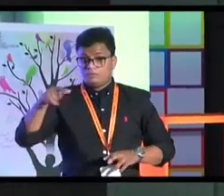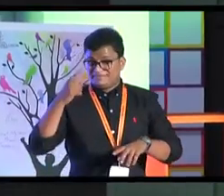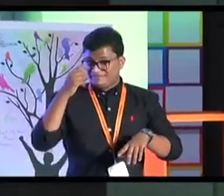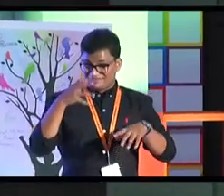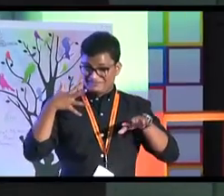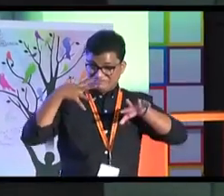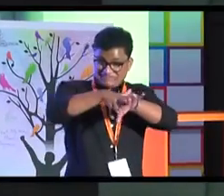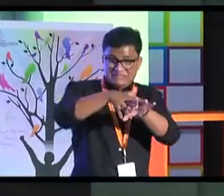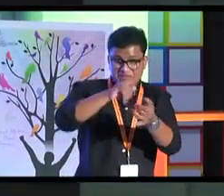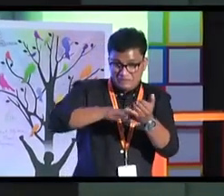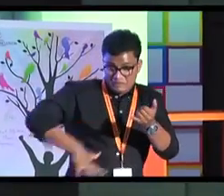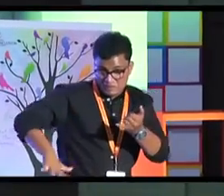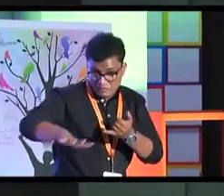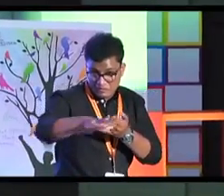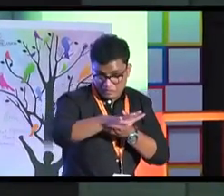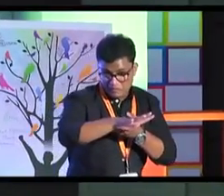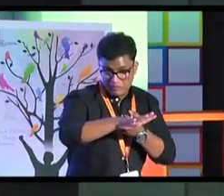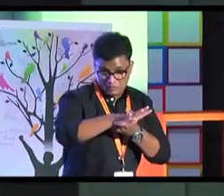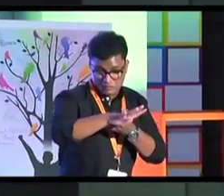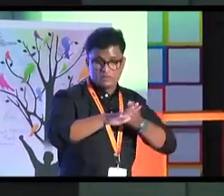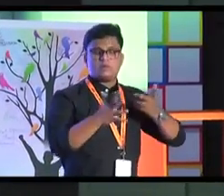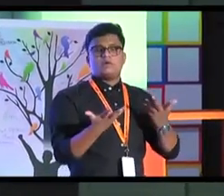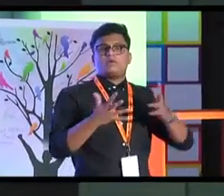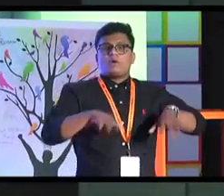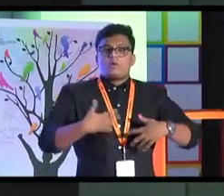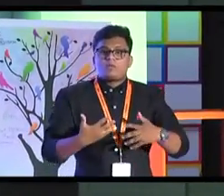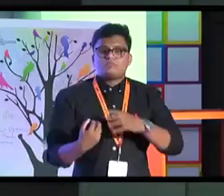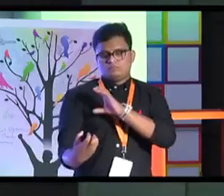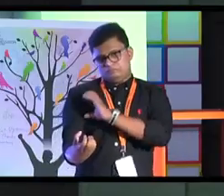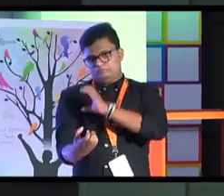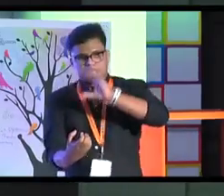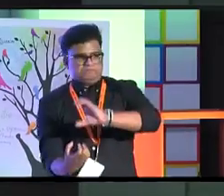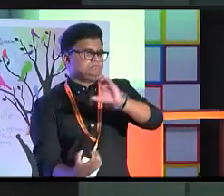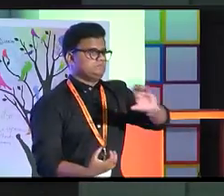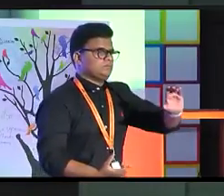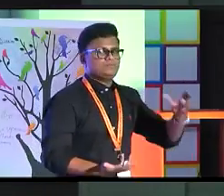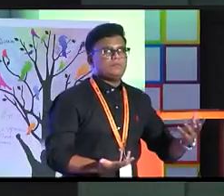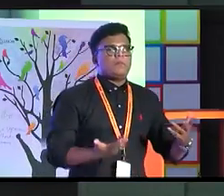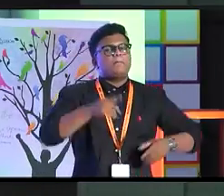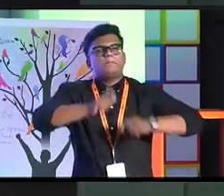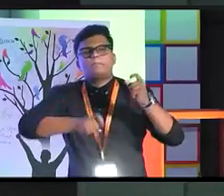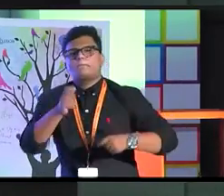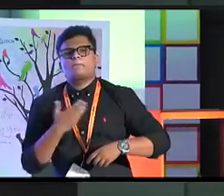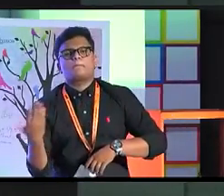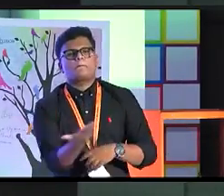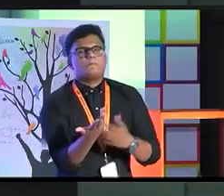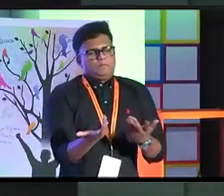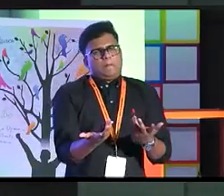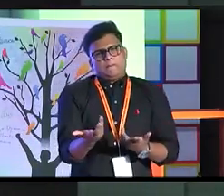society with empowered, specially able people. So each one of the pillar we are working with our, you